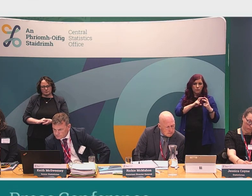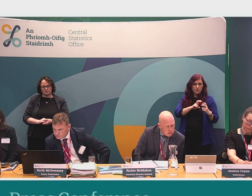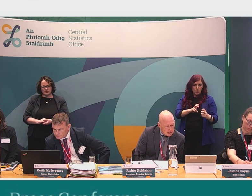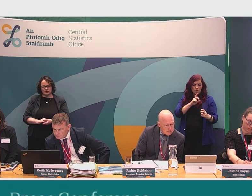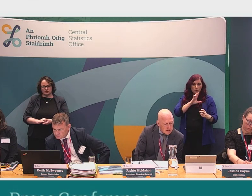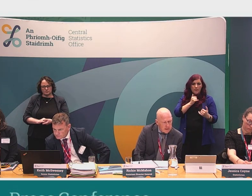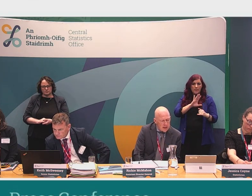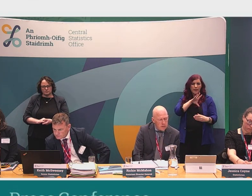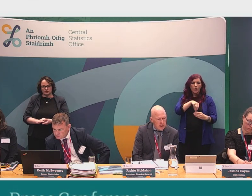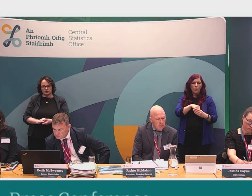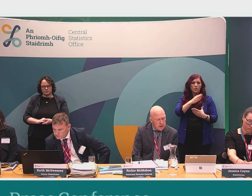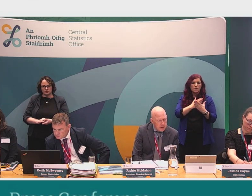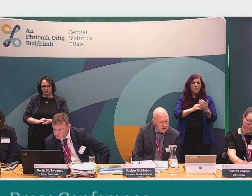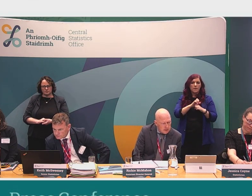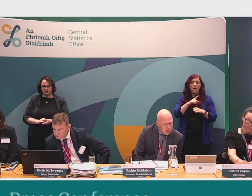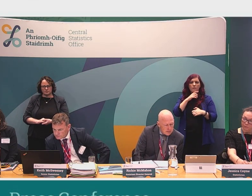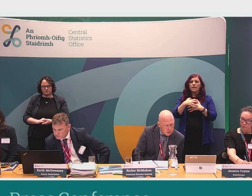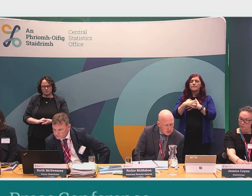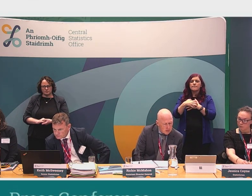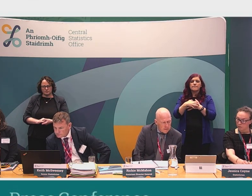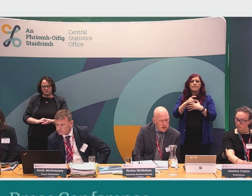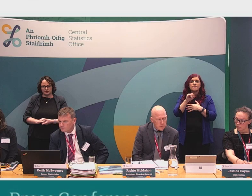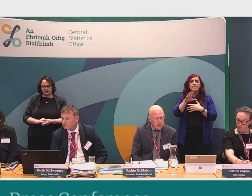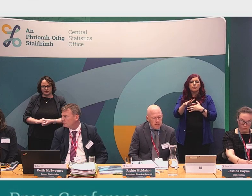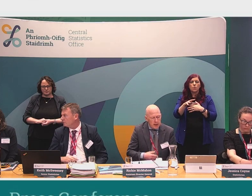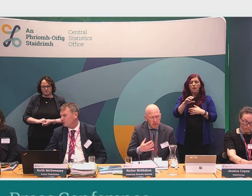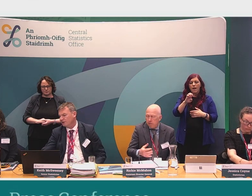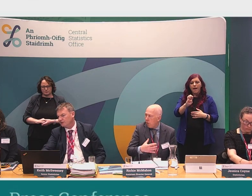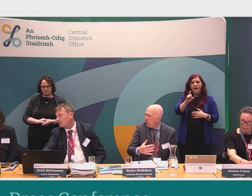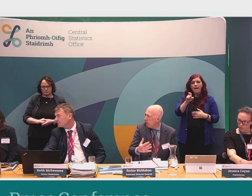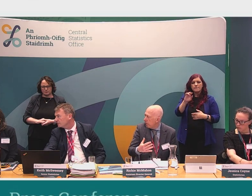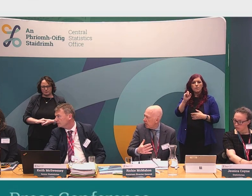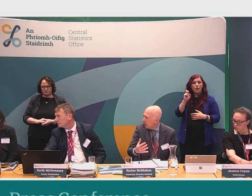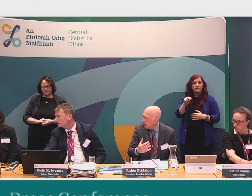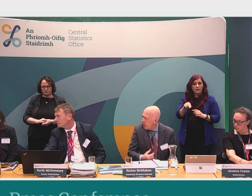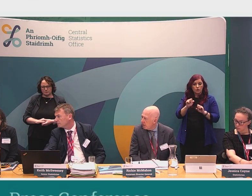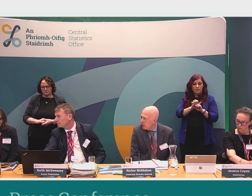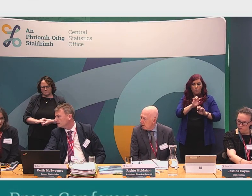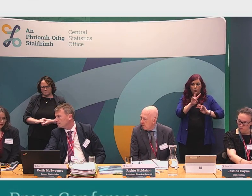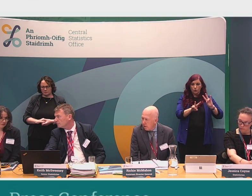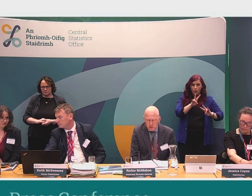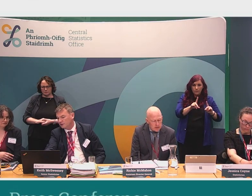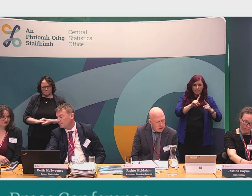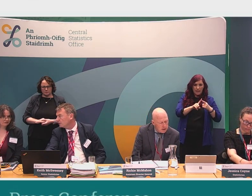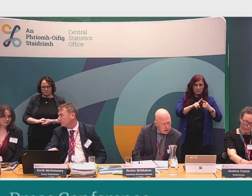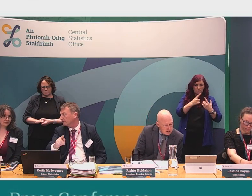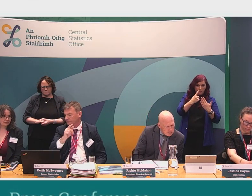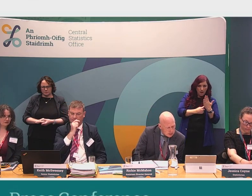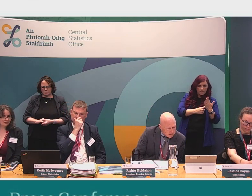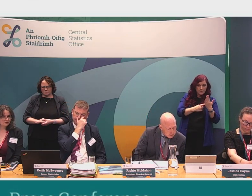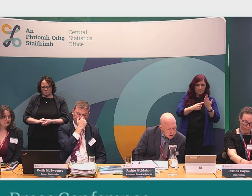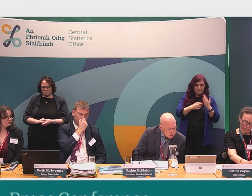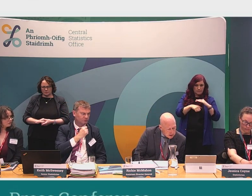include some aspect of sexual exploitation in further surveys to better inform policy and strategy development.